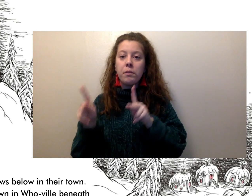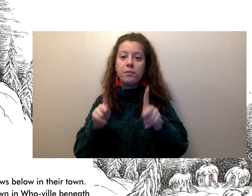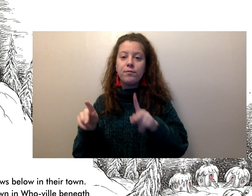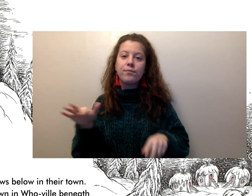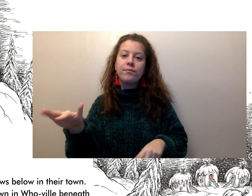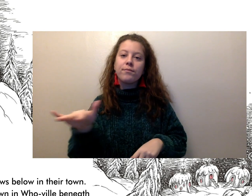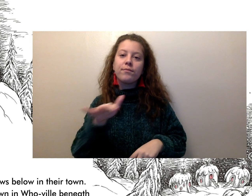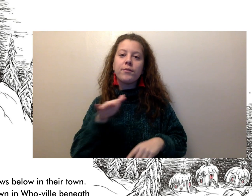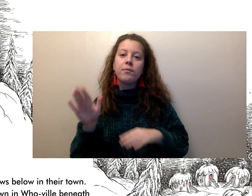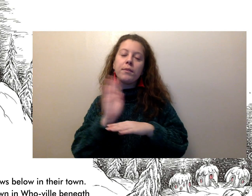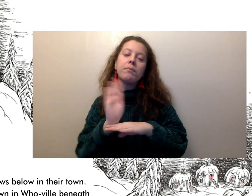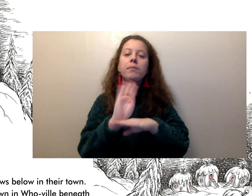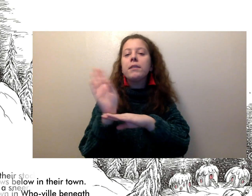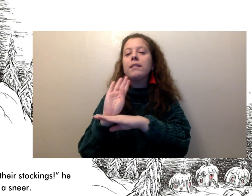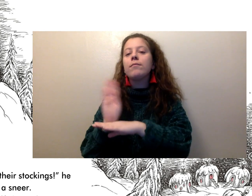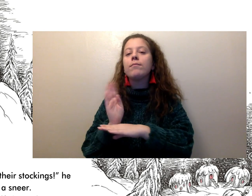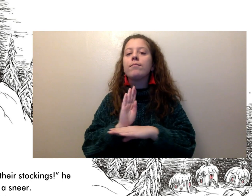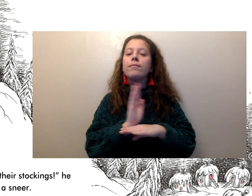wreath.